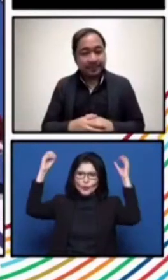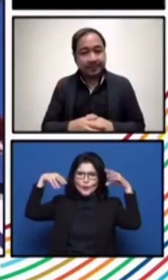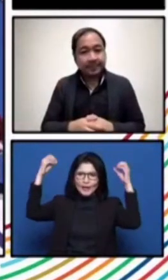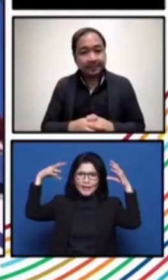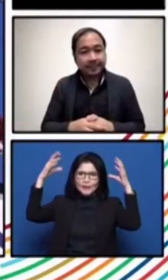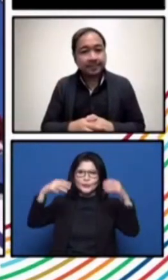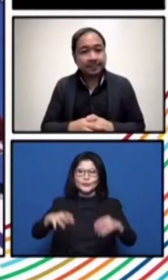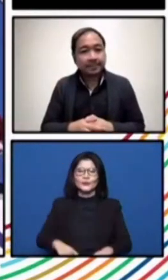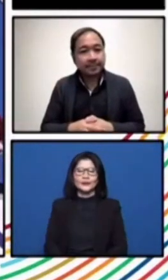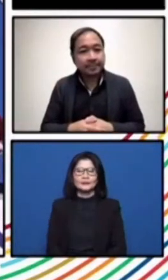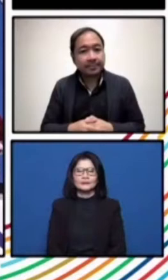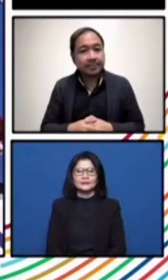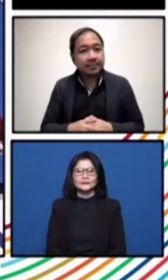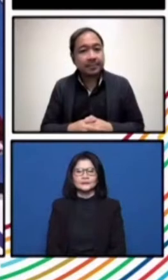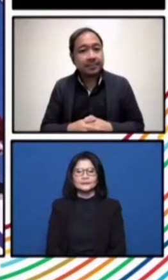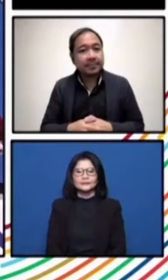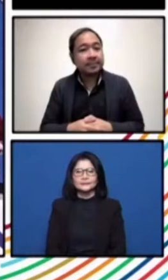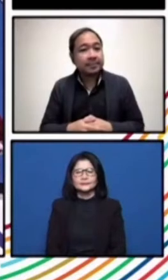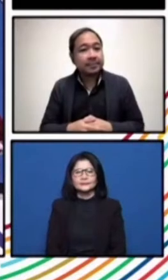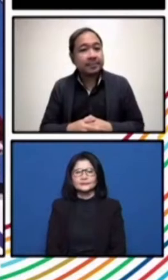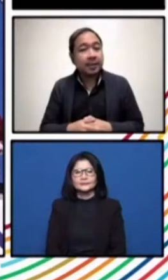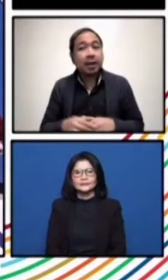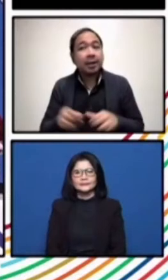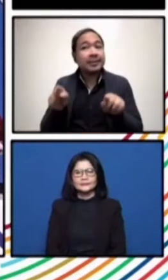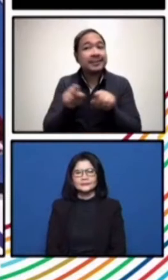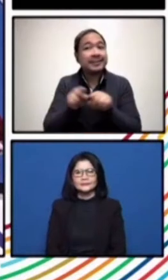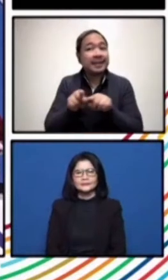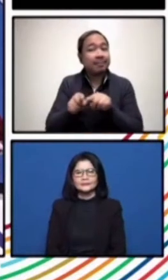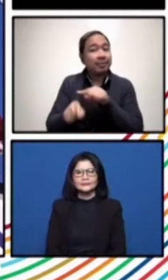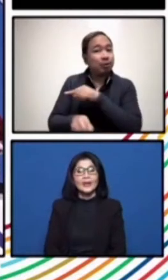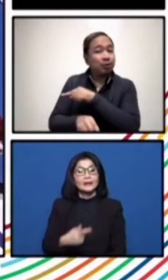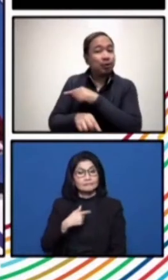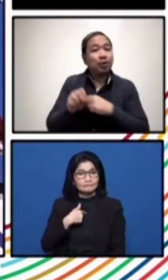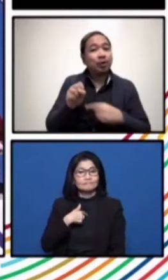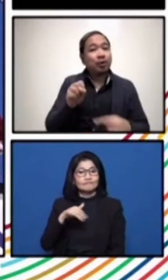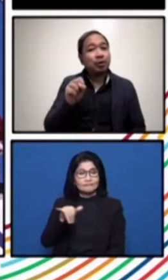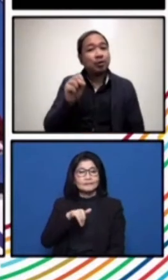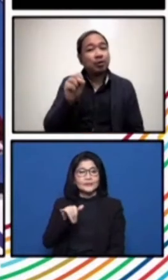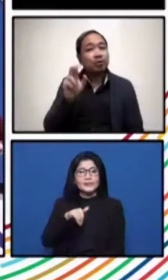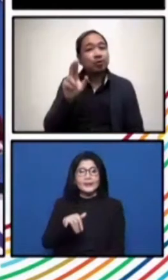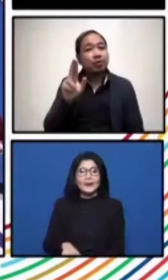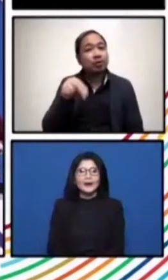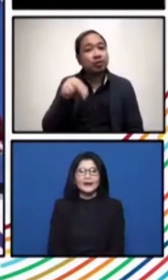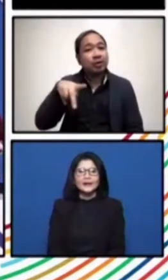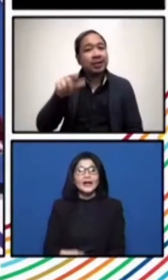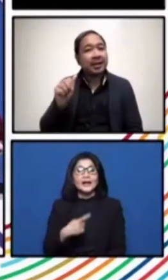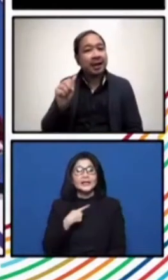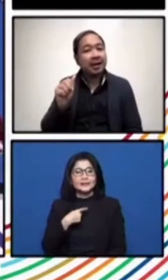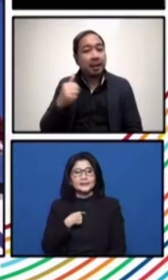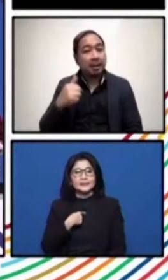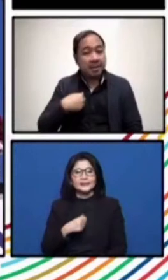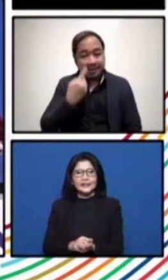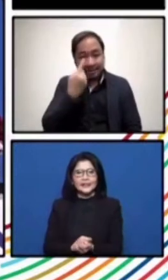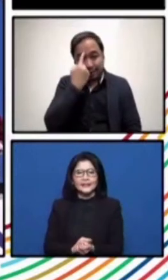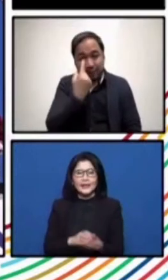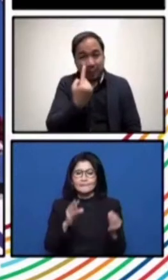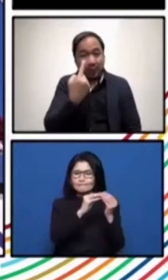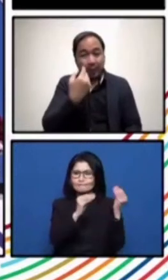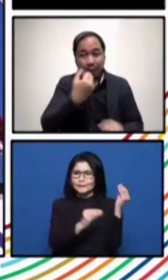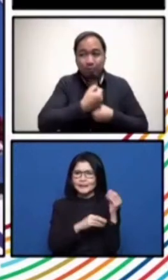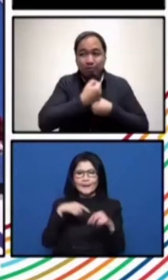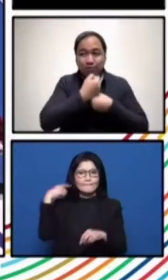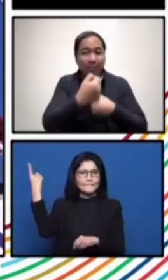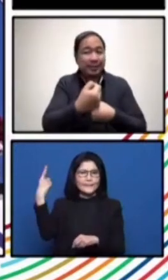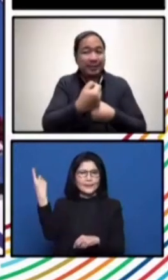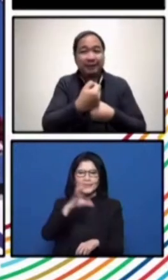maybe like Sunita maybe I'm the only representative from local governments here and and I'm